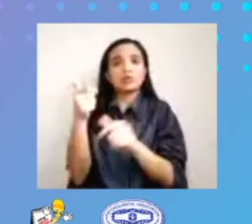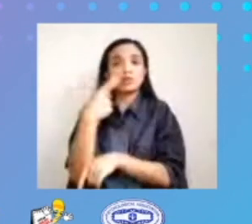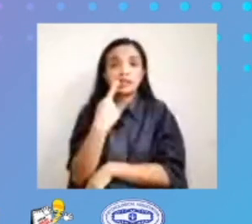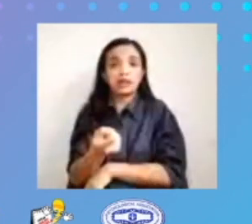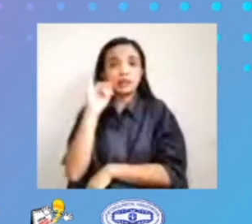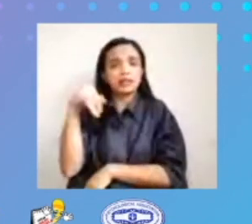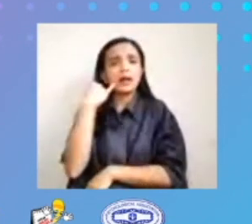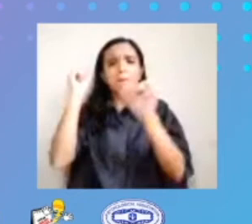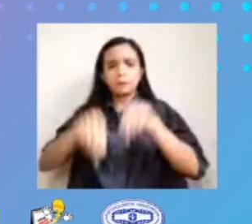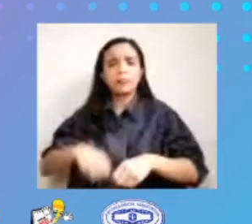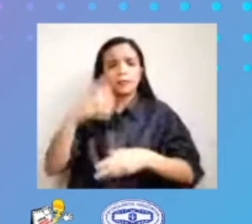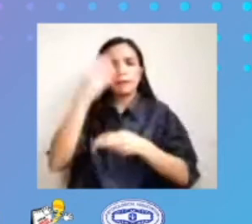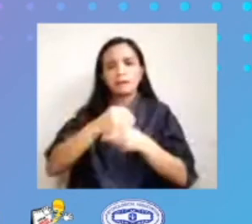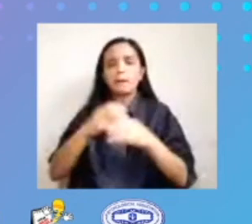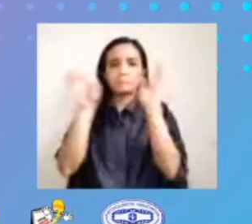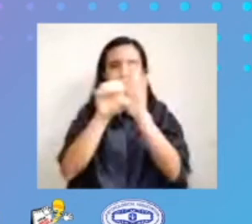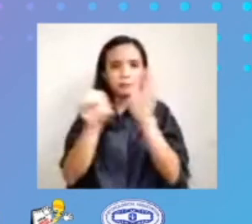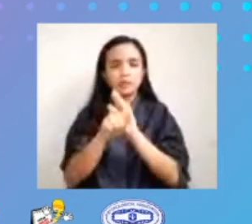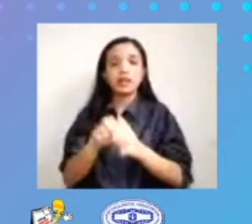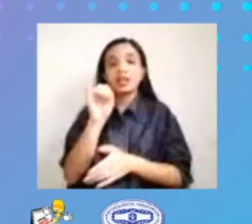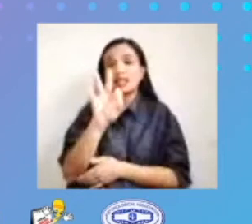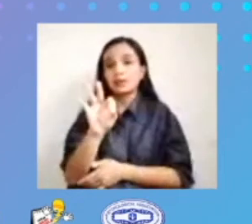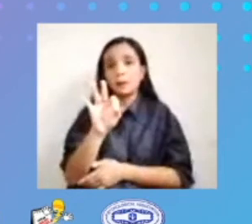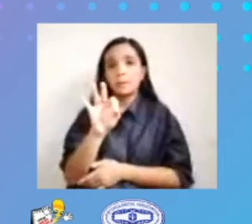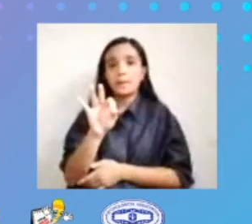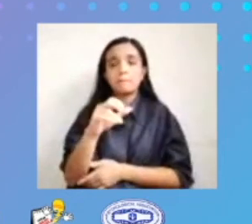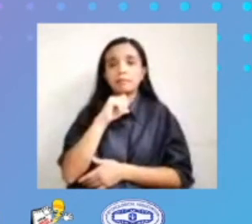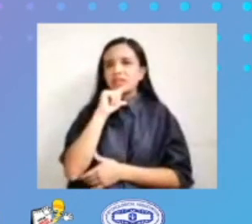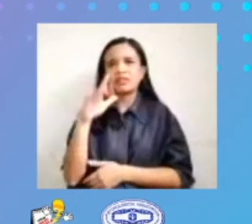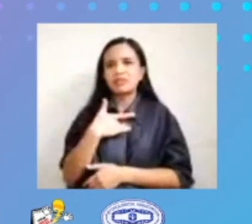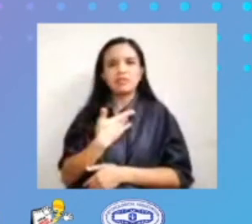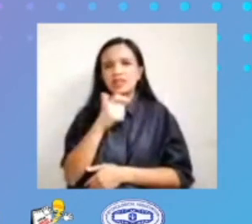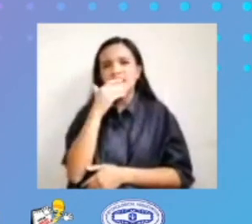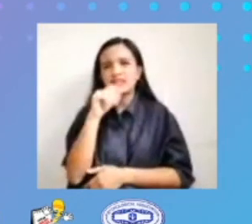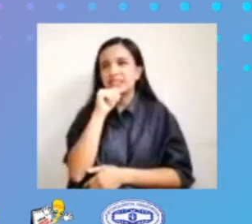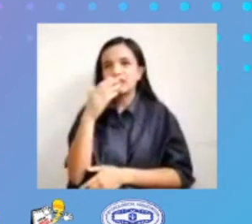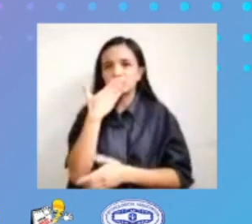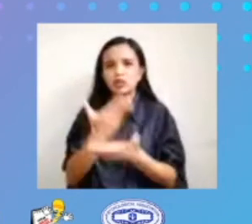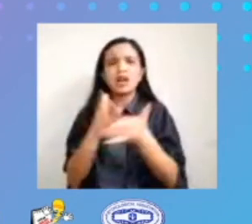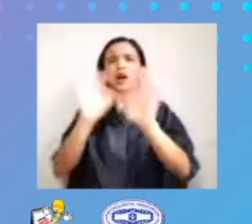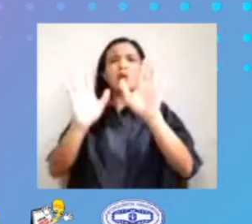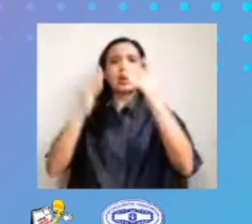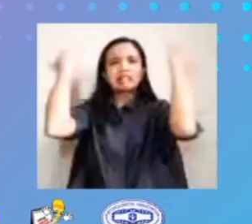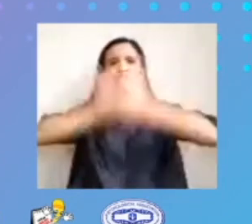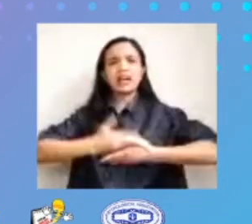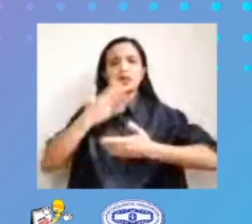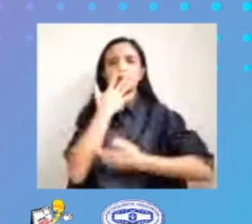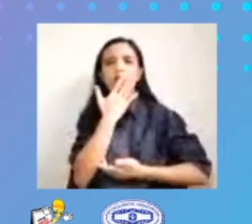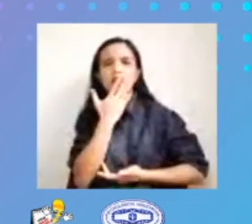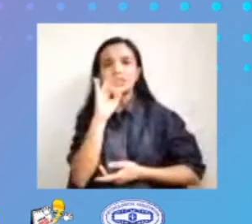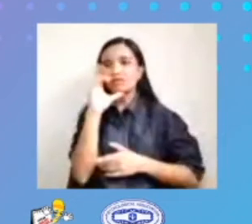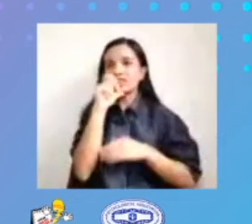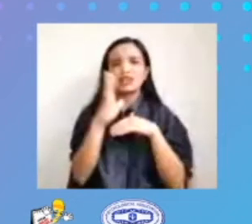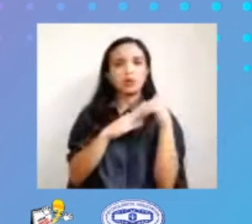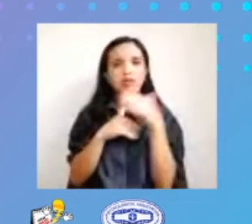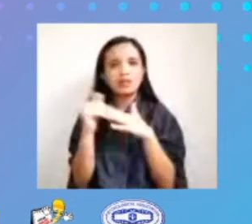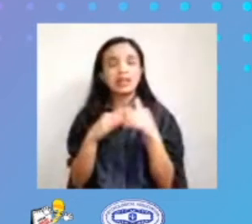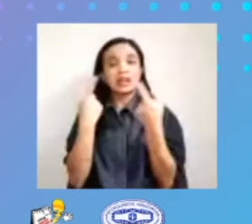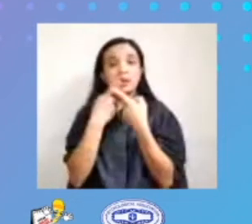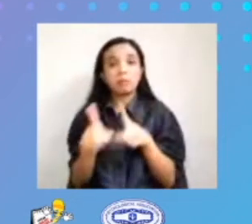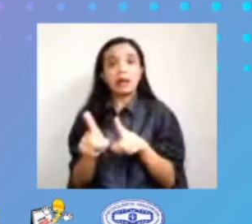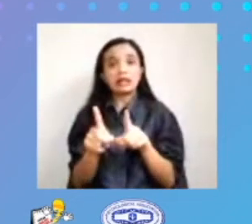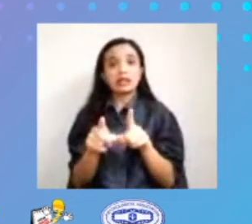and it also keeps your mind working. But I also like to recommend and talk to the people, not necessarily who are experiencing mental